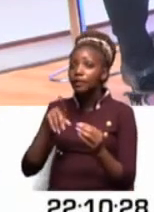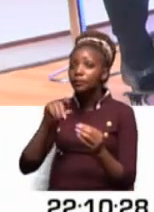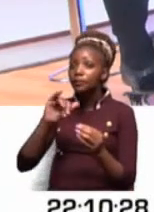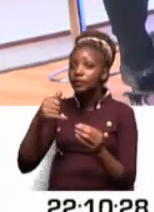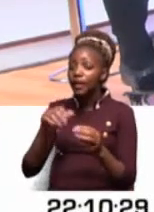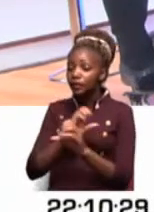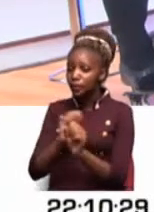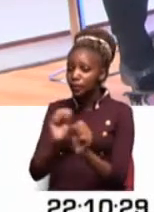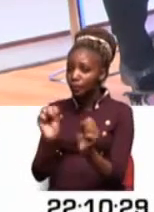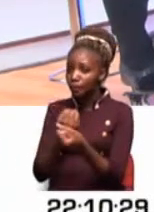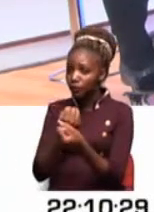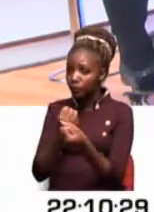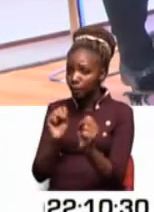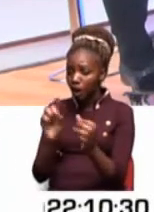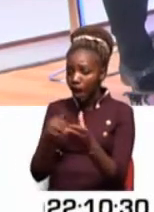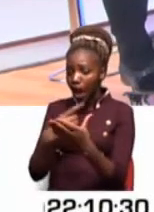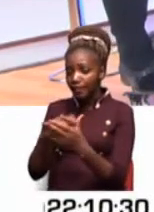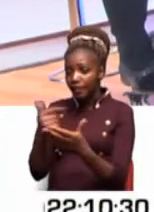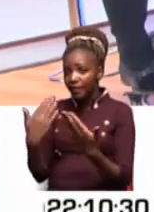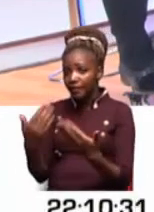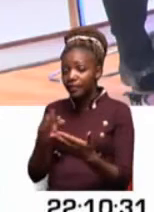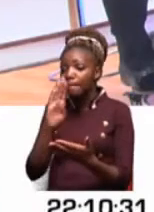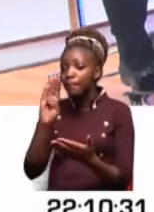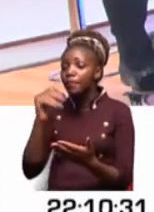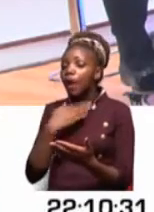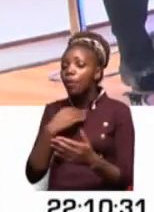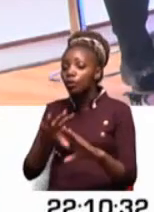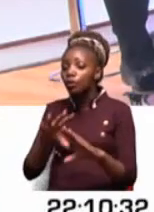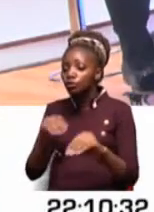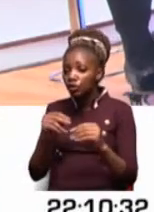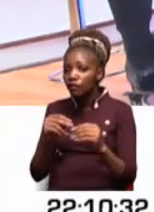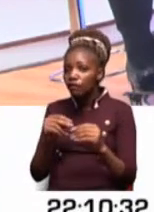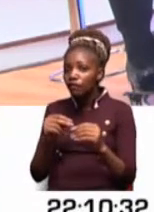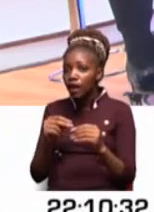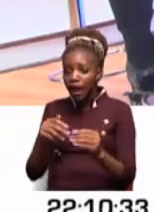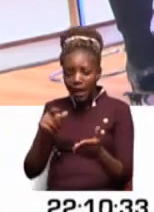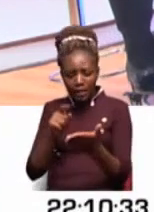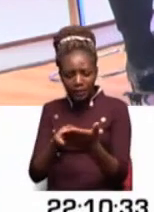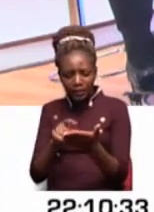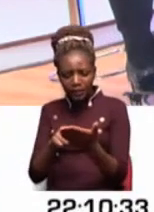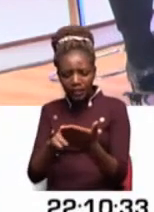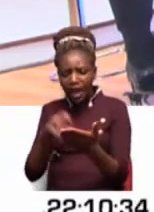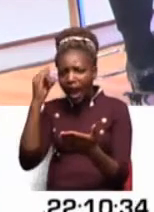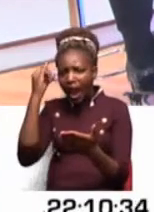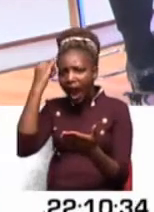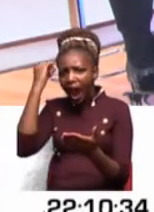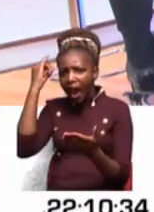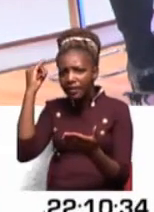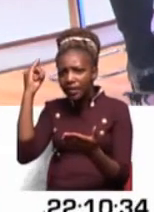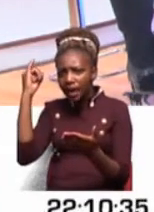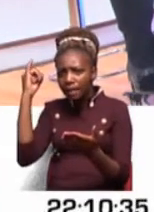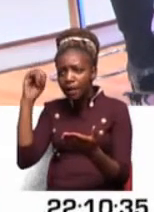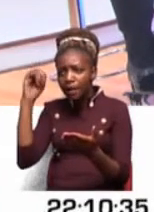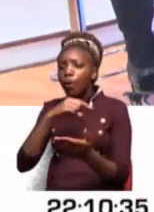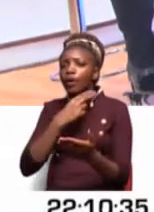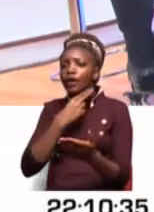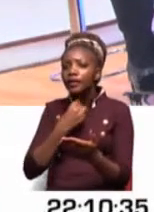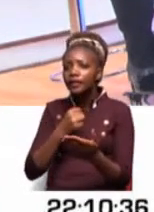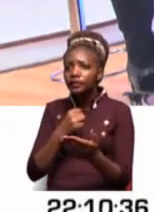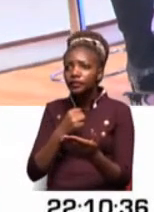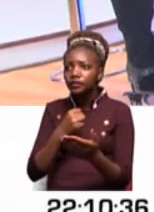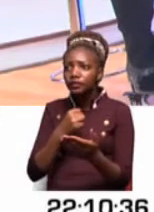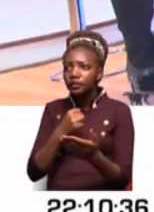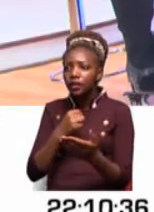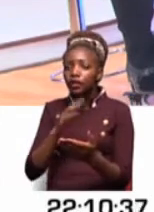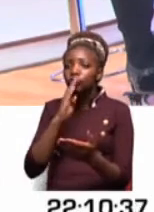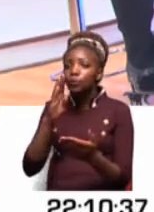other things that BBI is trying to sort out is that pessimism. It's not pessimistic, approach. It's realistic. We need to be a little bit more